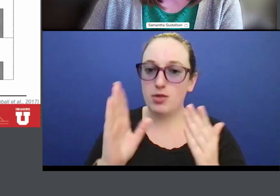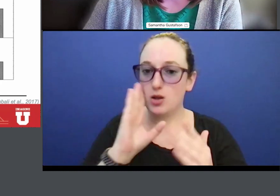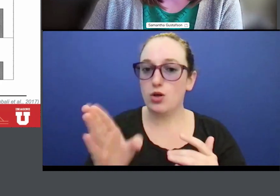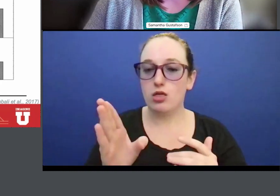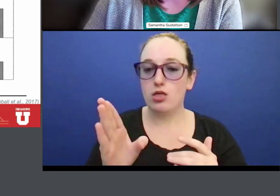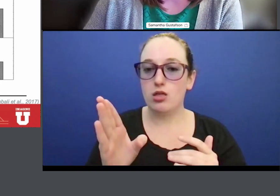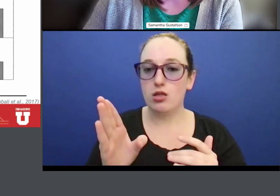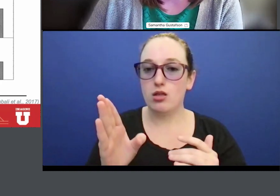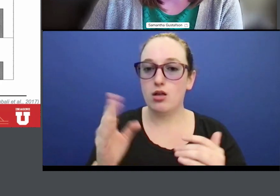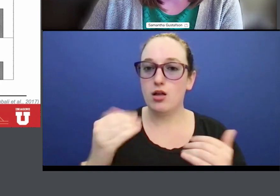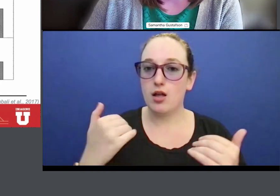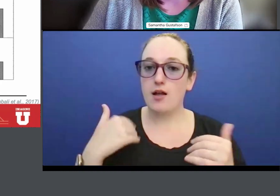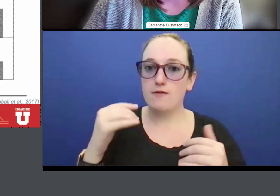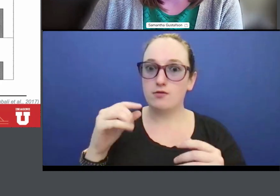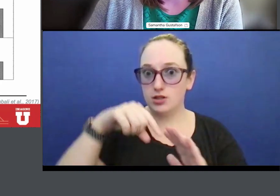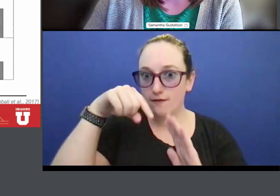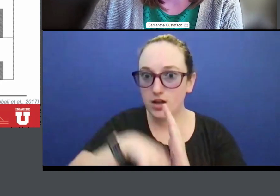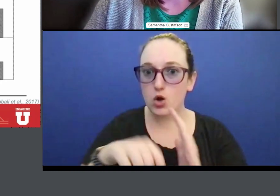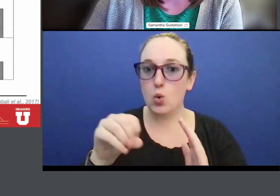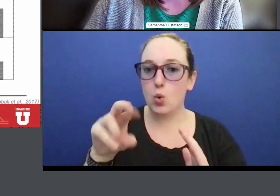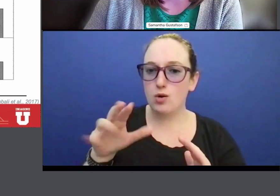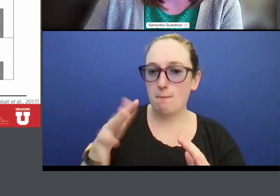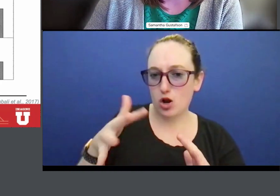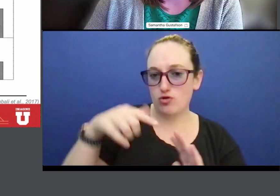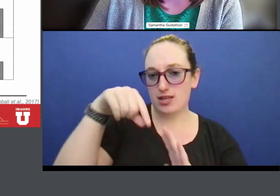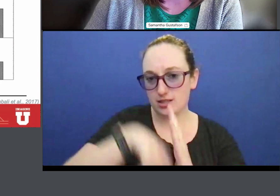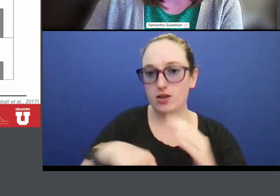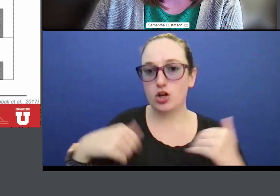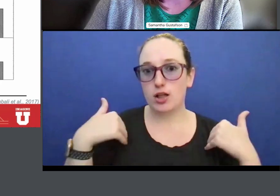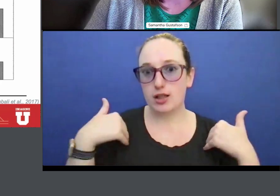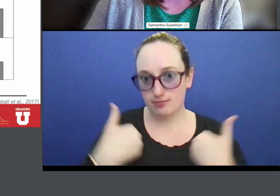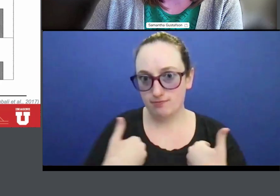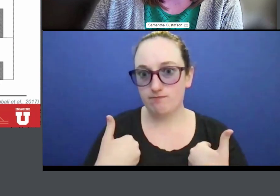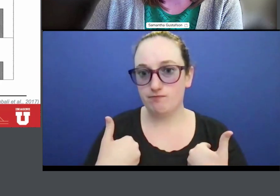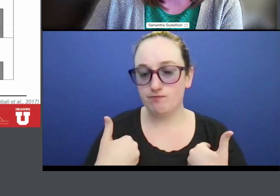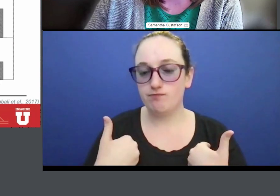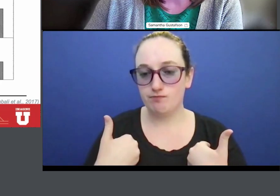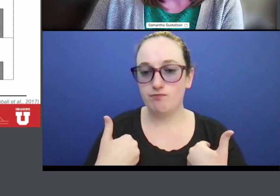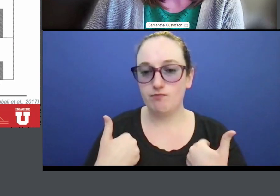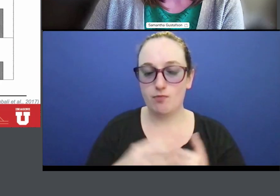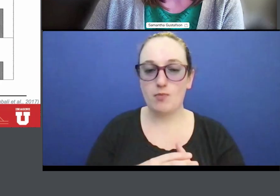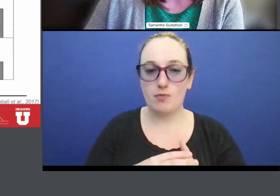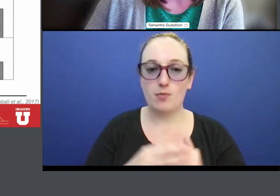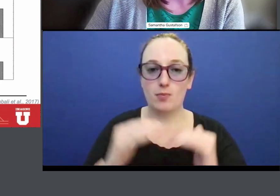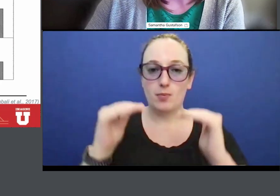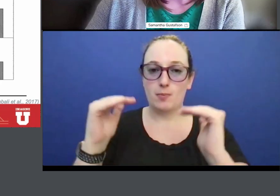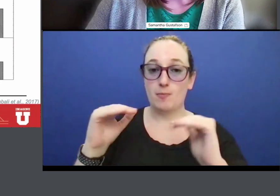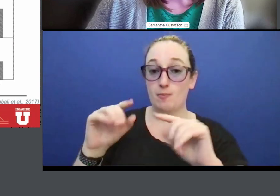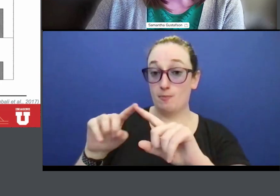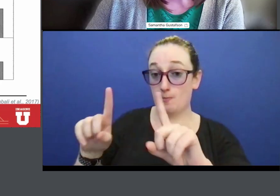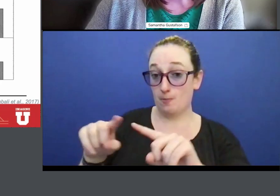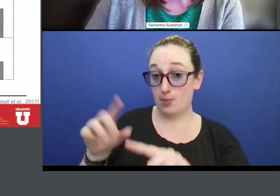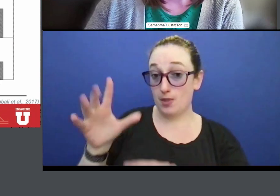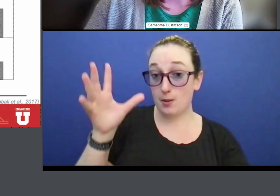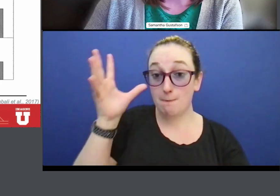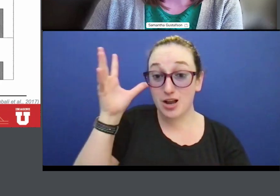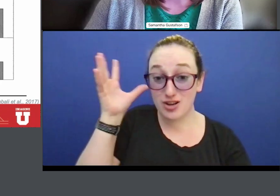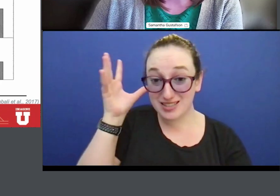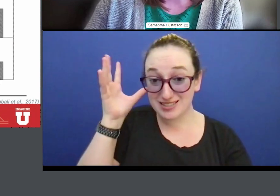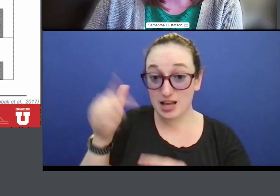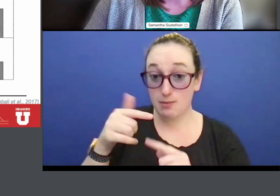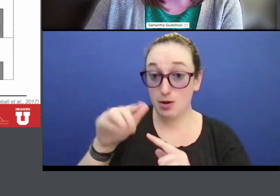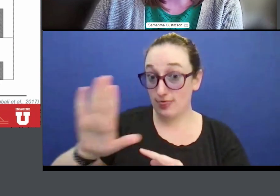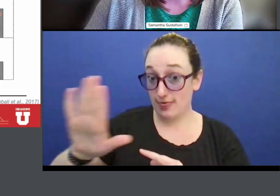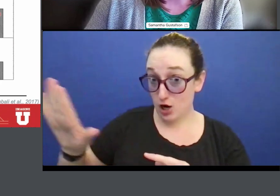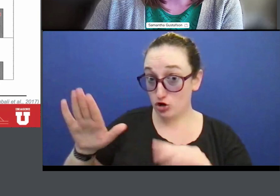severe or moderately severe listening related fatigue than the adults without hearing loss. When we ask parents about their children who are